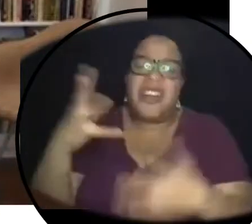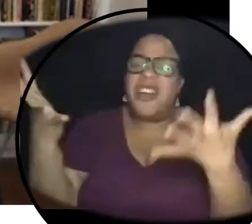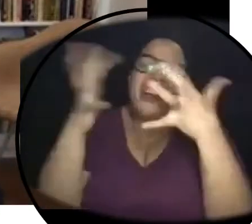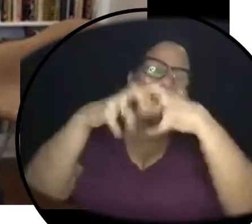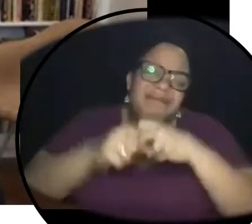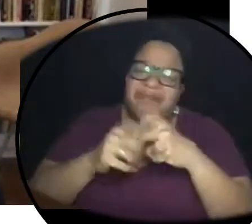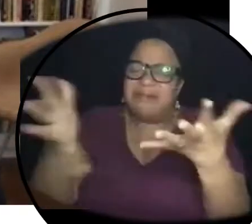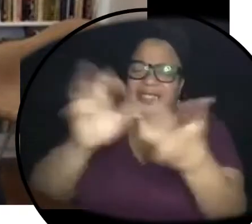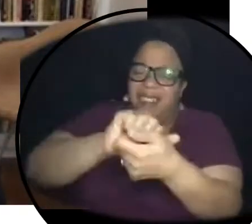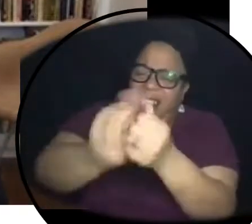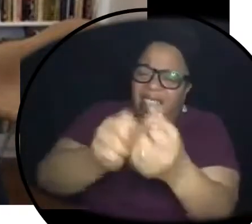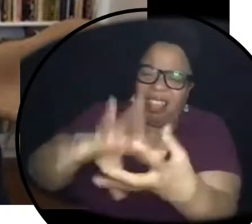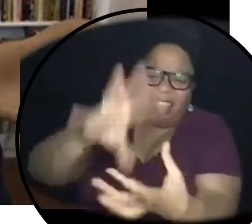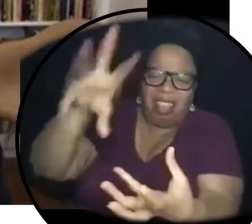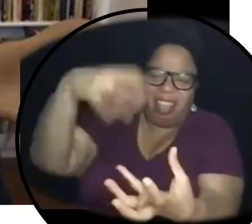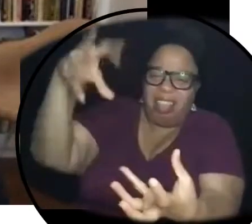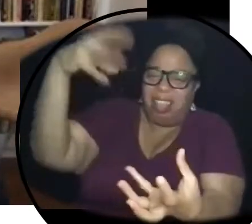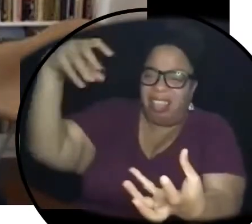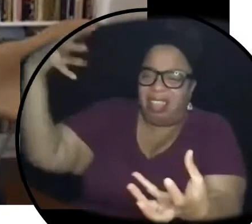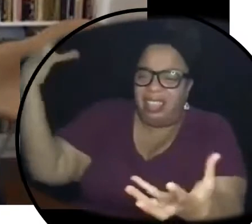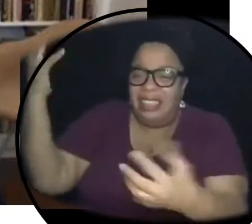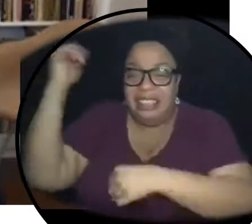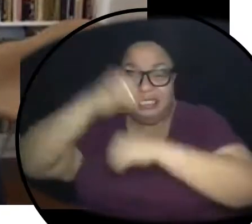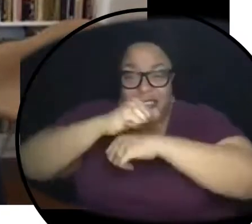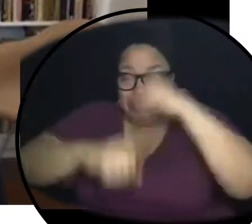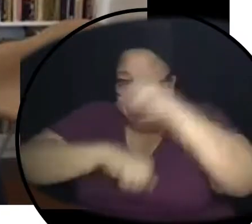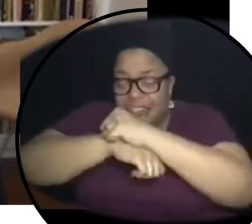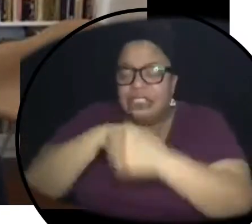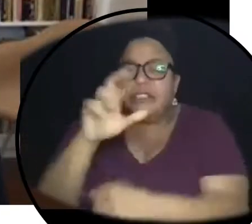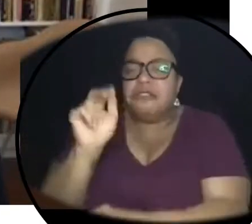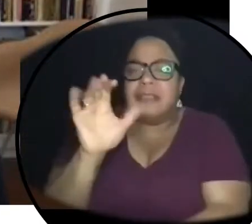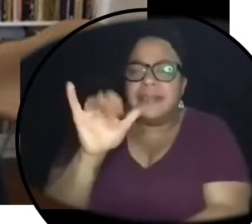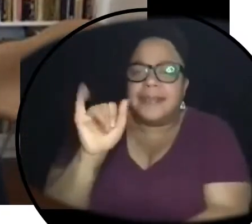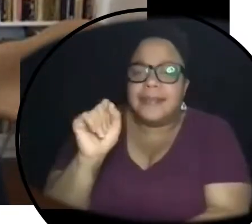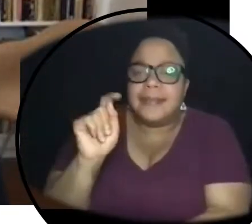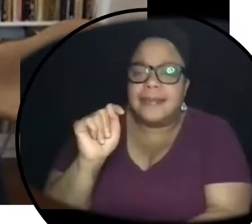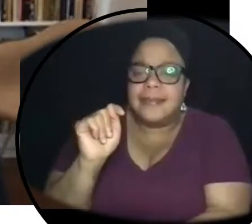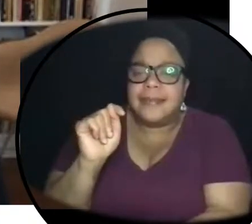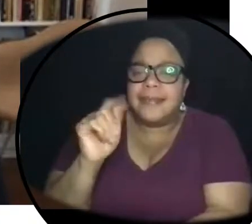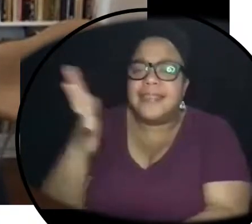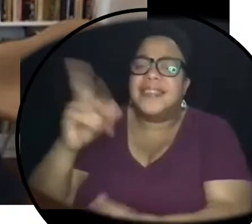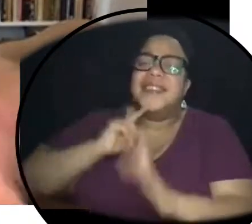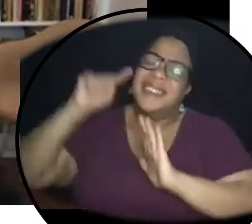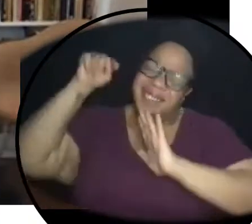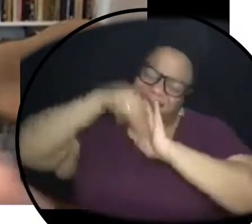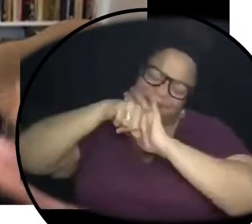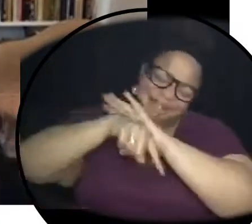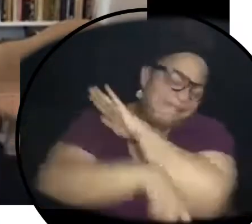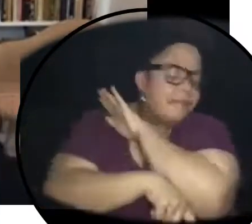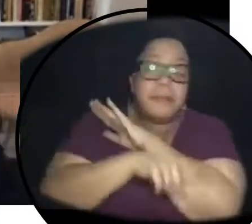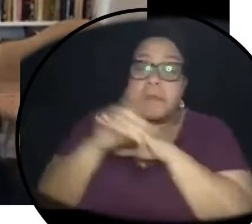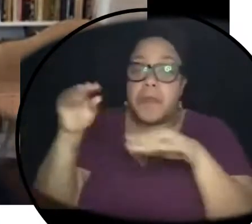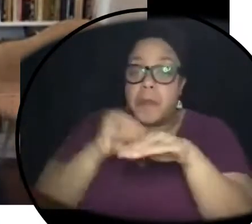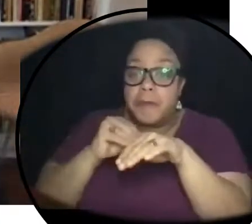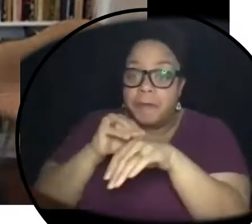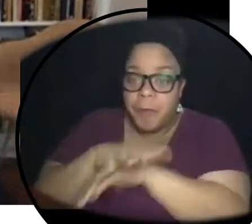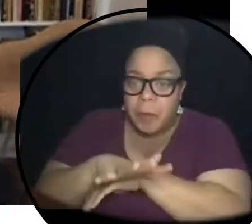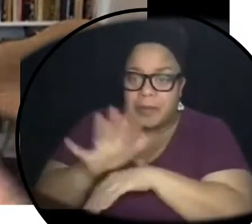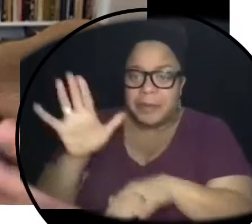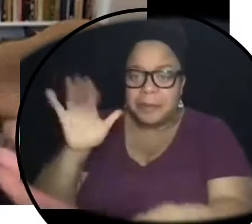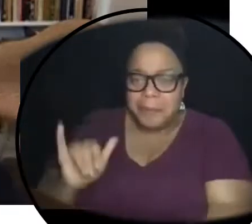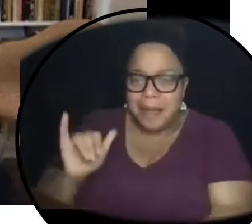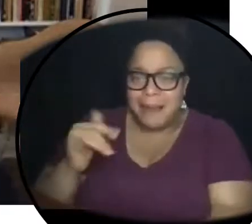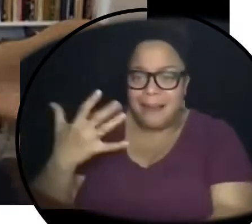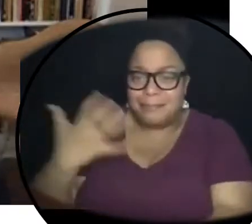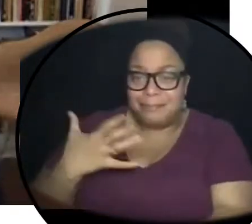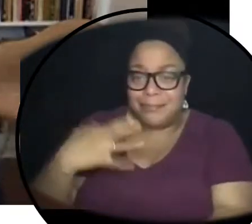And so I've come to the conclusion, both as a result of my scholarly work